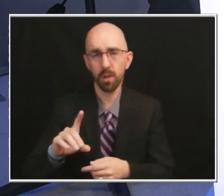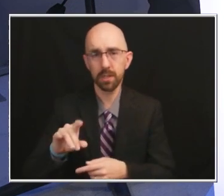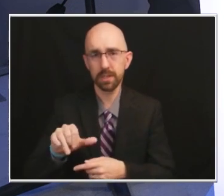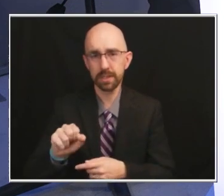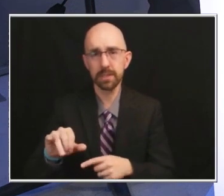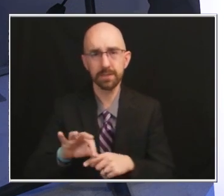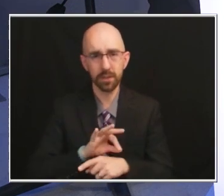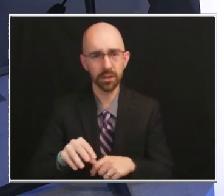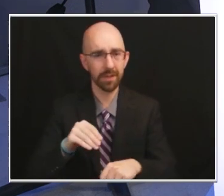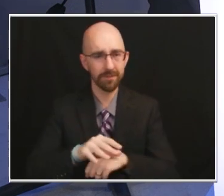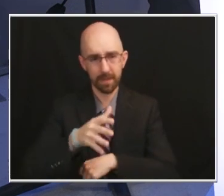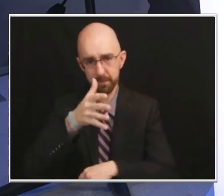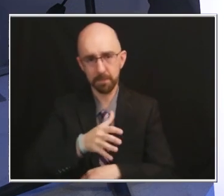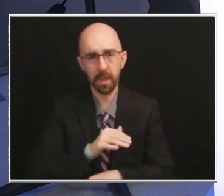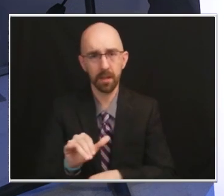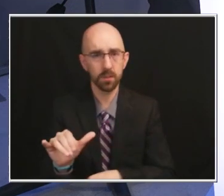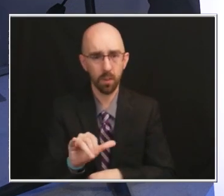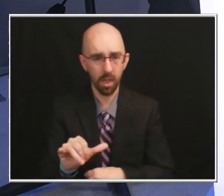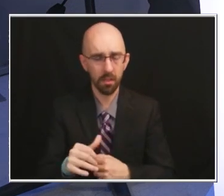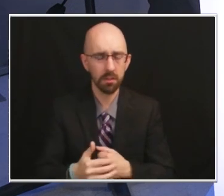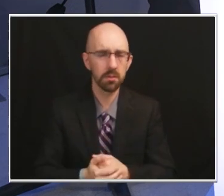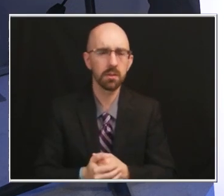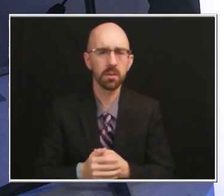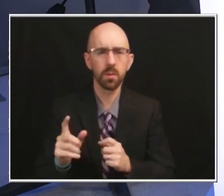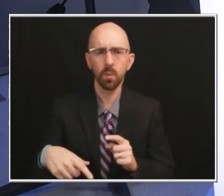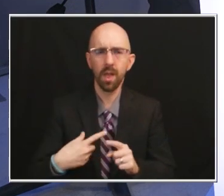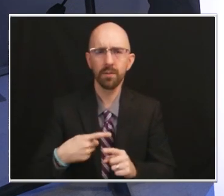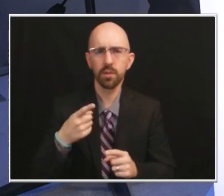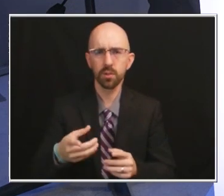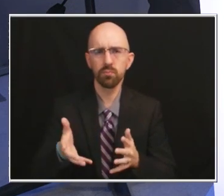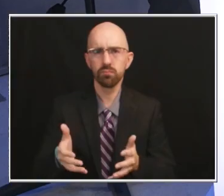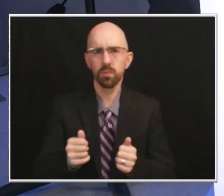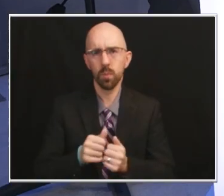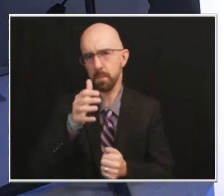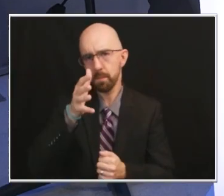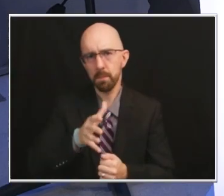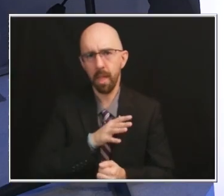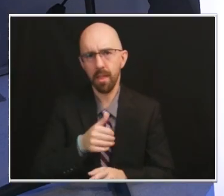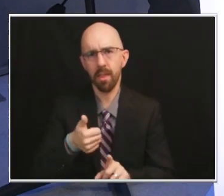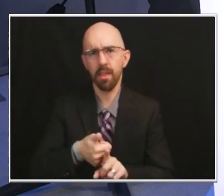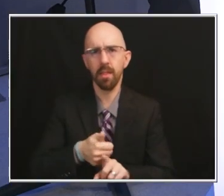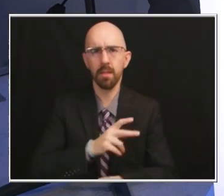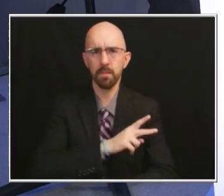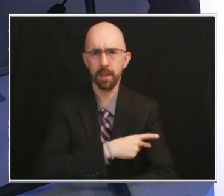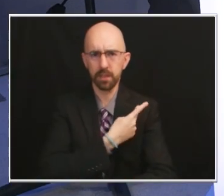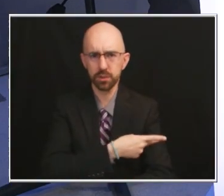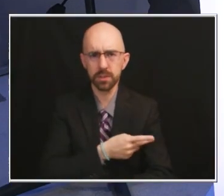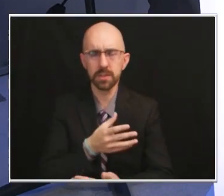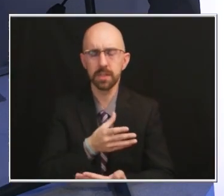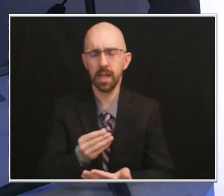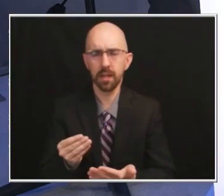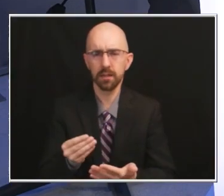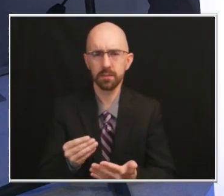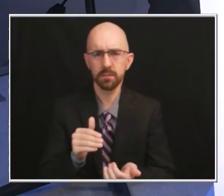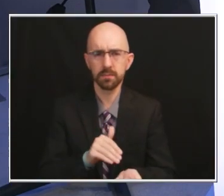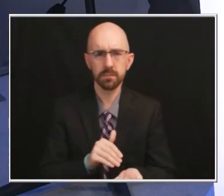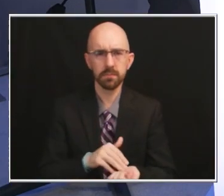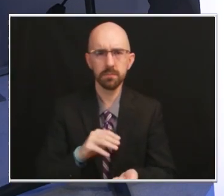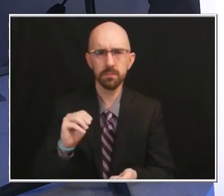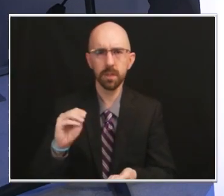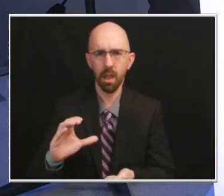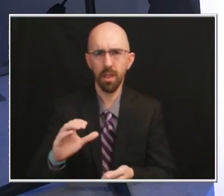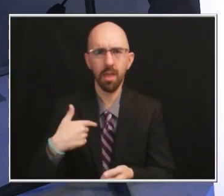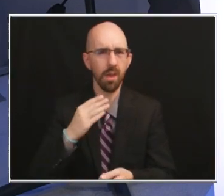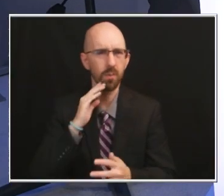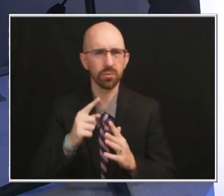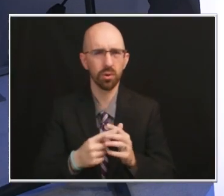as well. When you talk to your male patients, and Dr. McCulloch, I'm going to start with you here. And it's